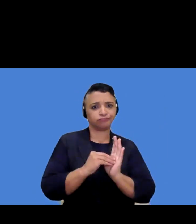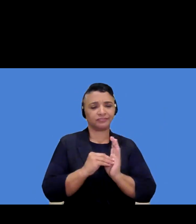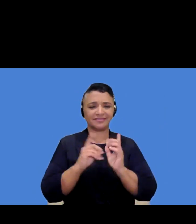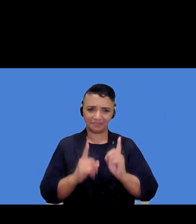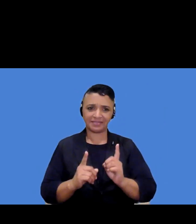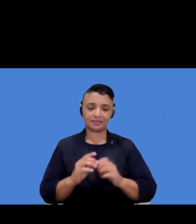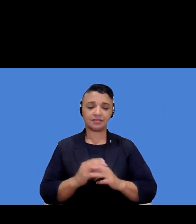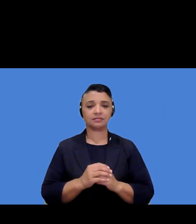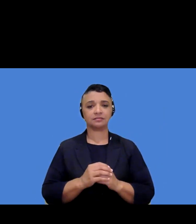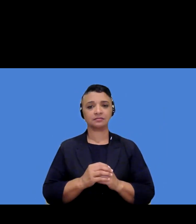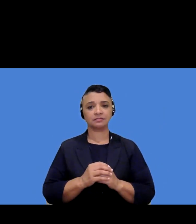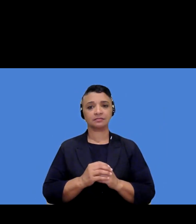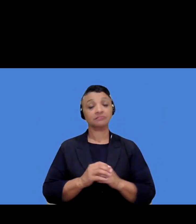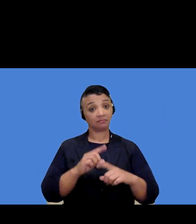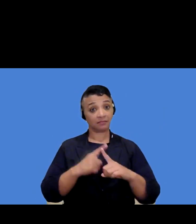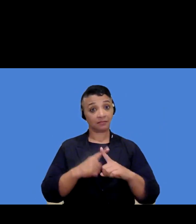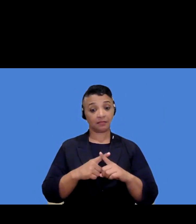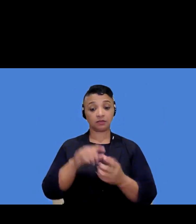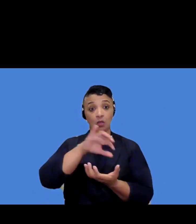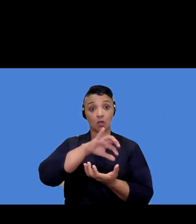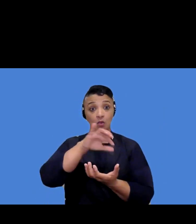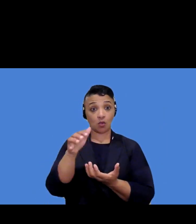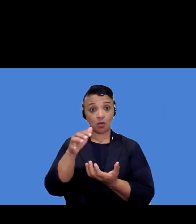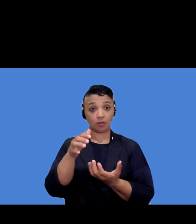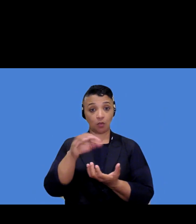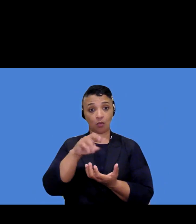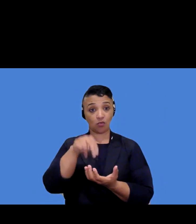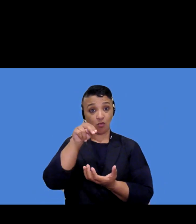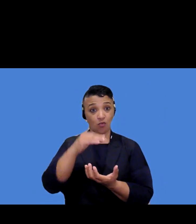efforts from Global North countries.